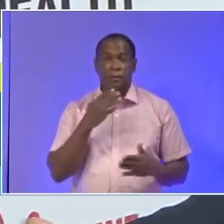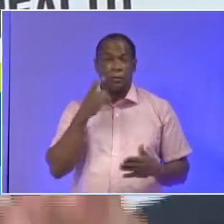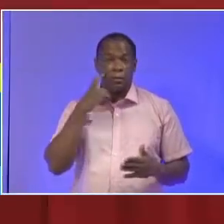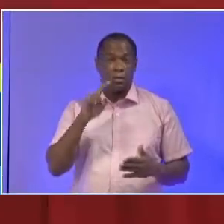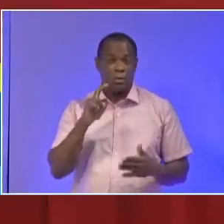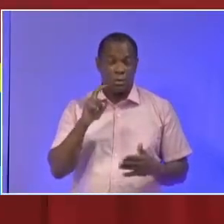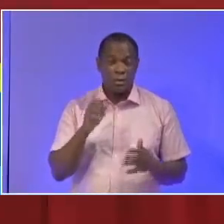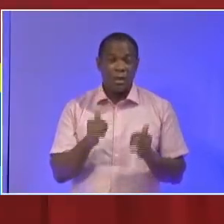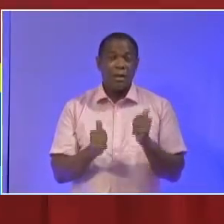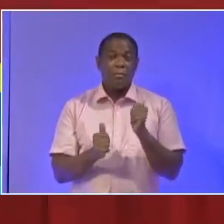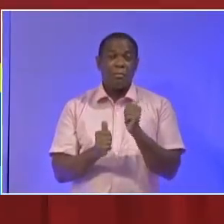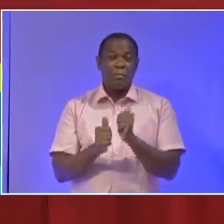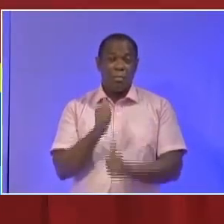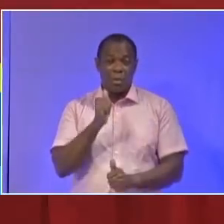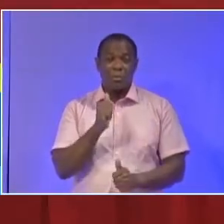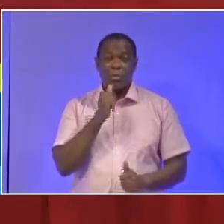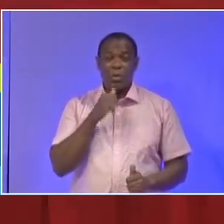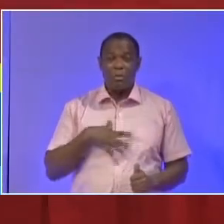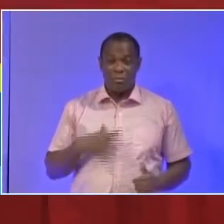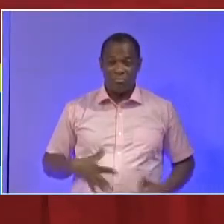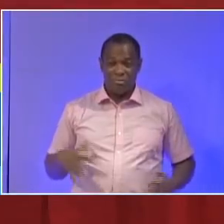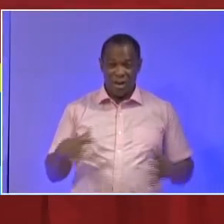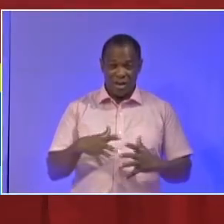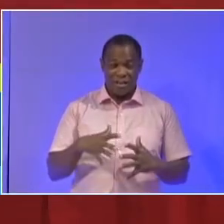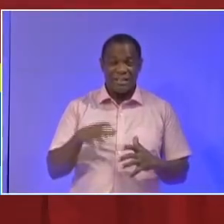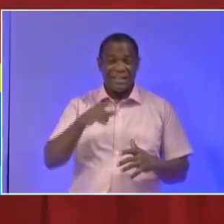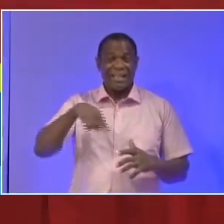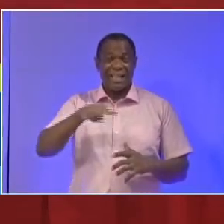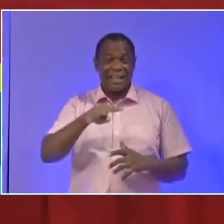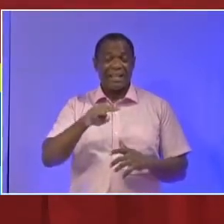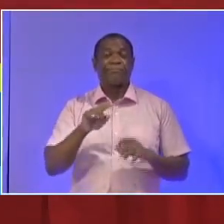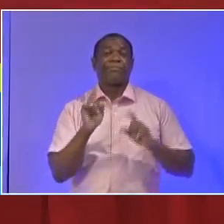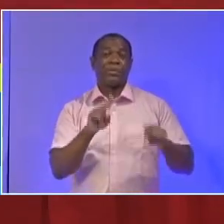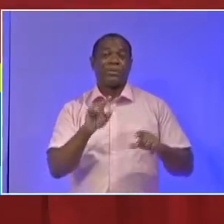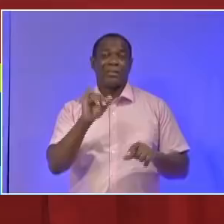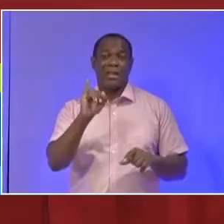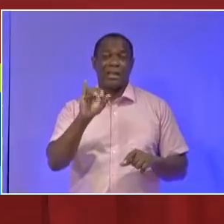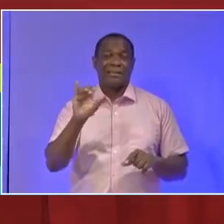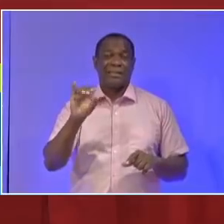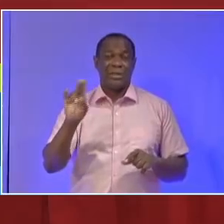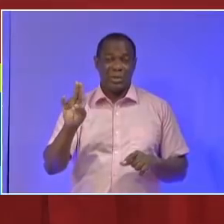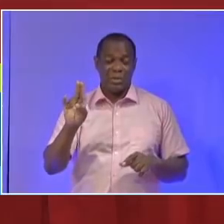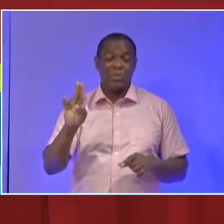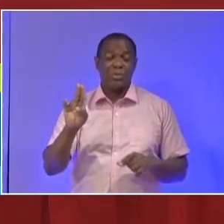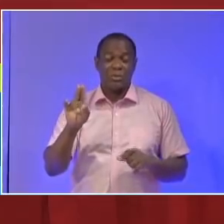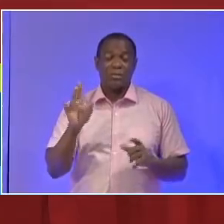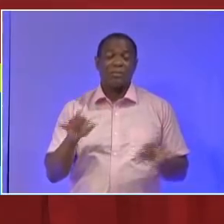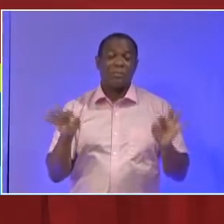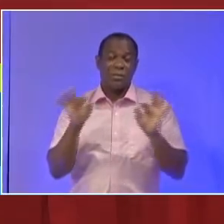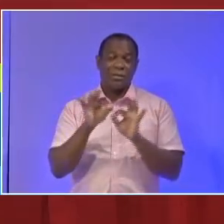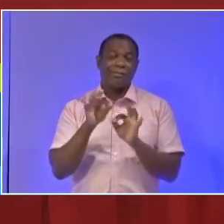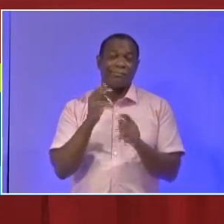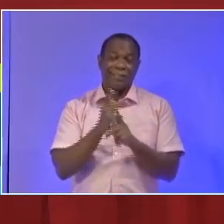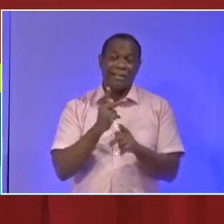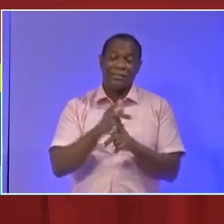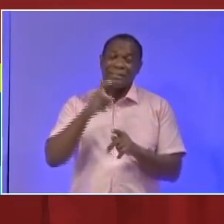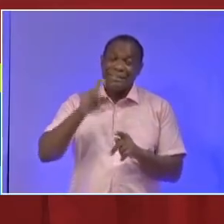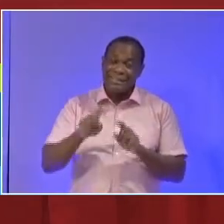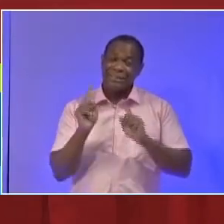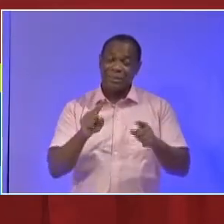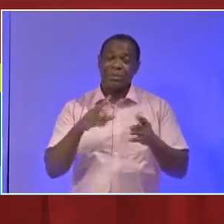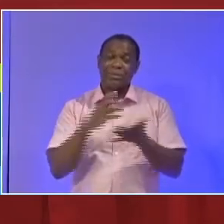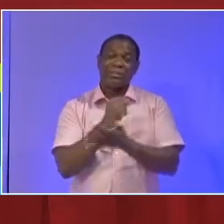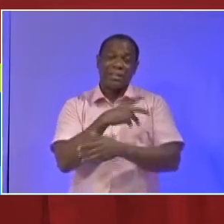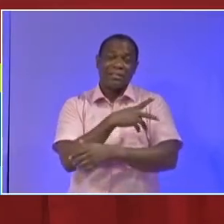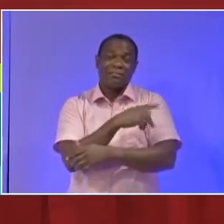thank you very much, Dr. Surjit Singh. I now hand you over to Dr. Kiran Suraj, who will share some insight into the